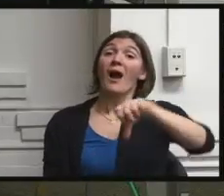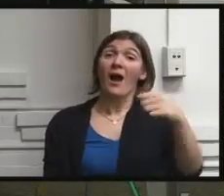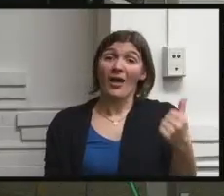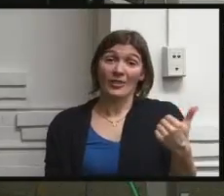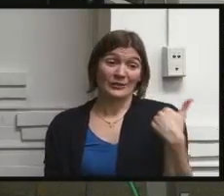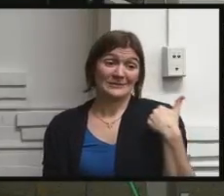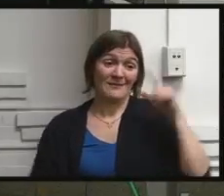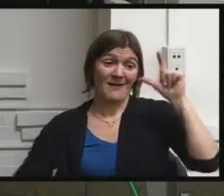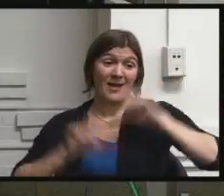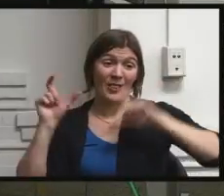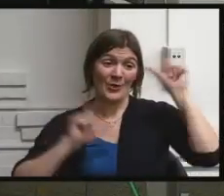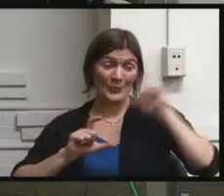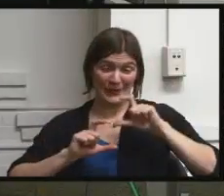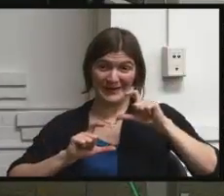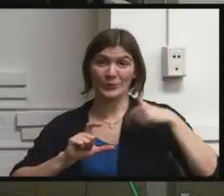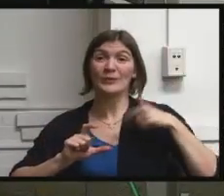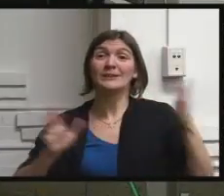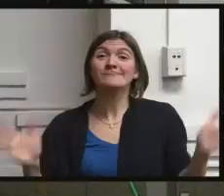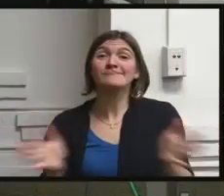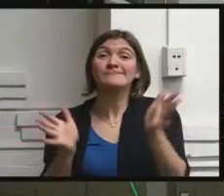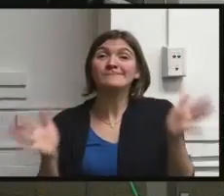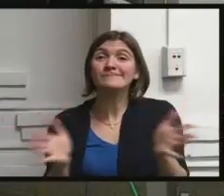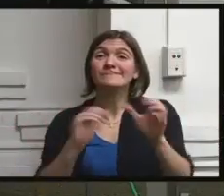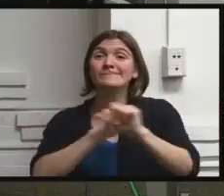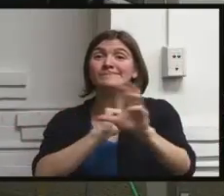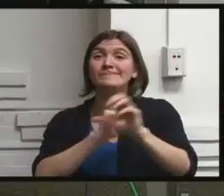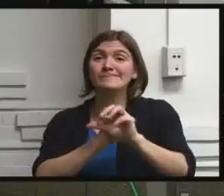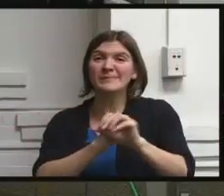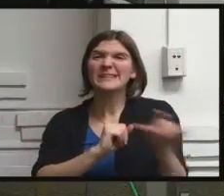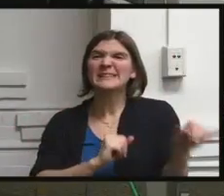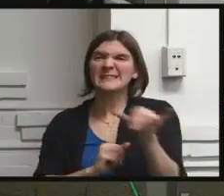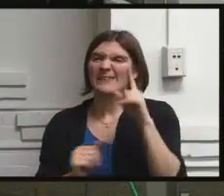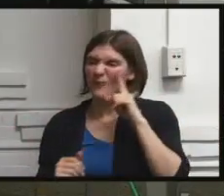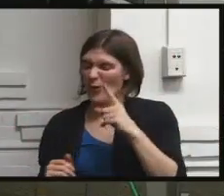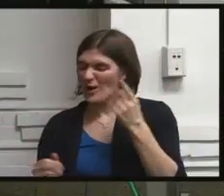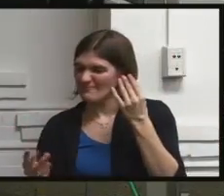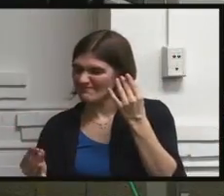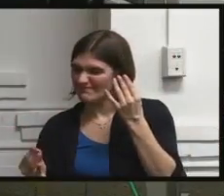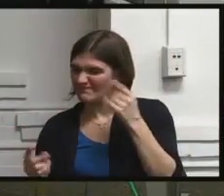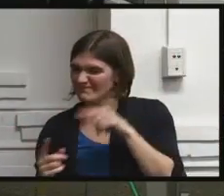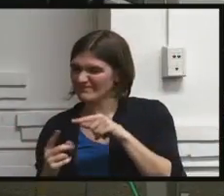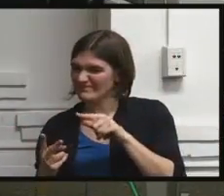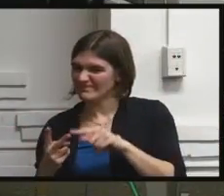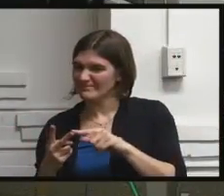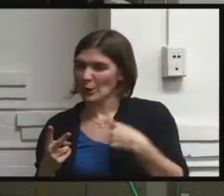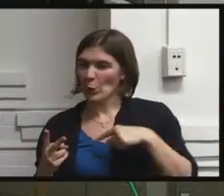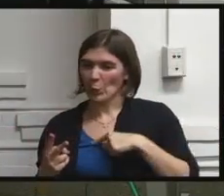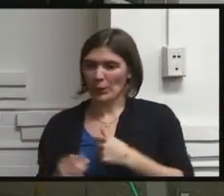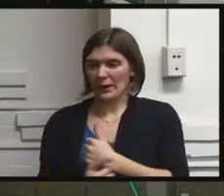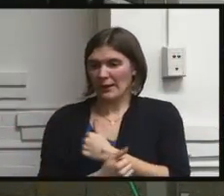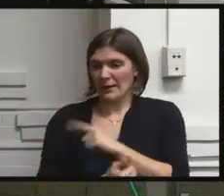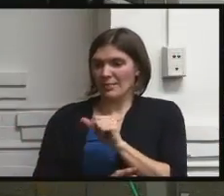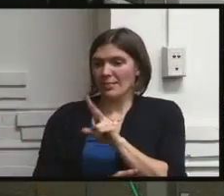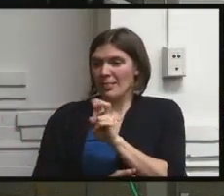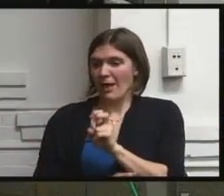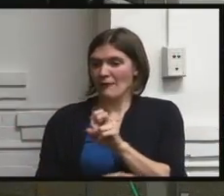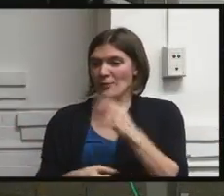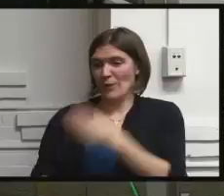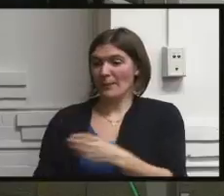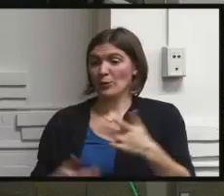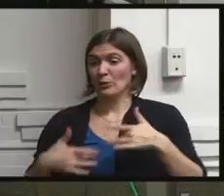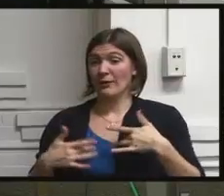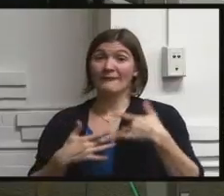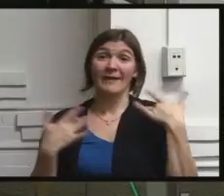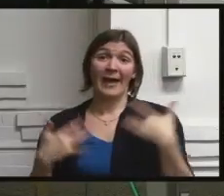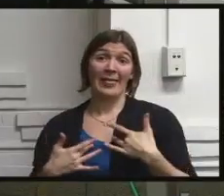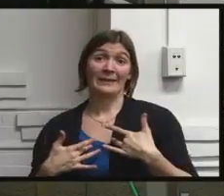during Halloween, and right now we're brainstorming with the local merchants on a We Love Brattleboro Valentine's event